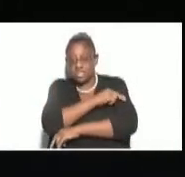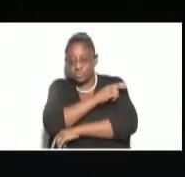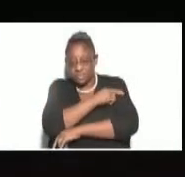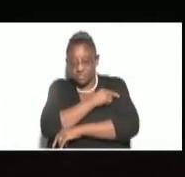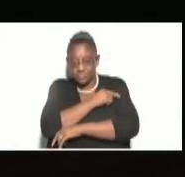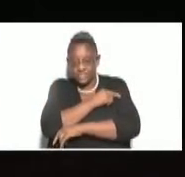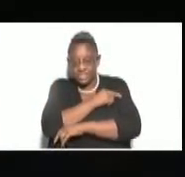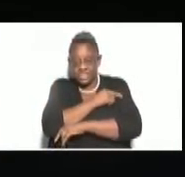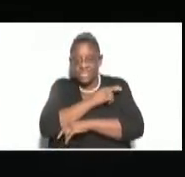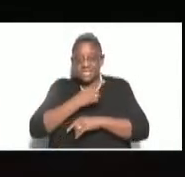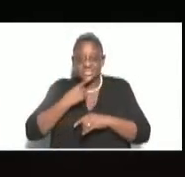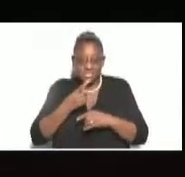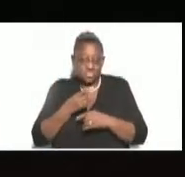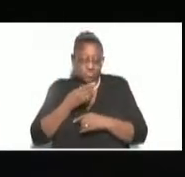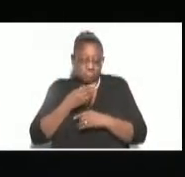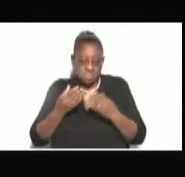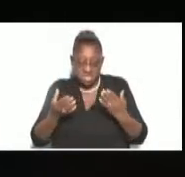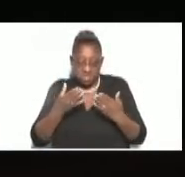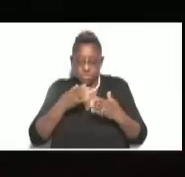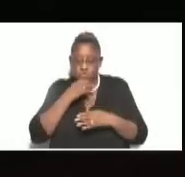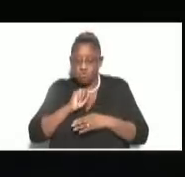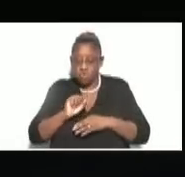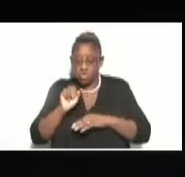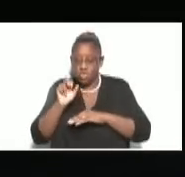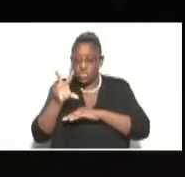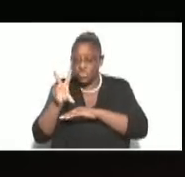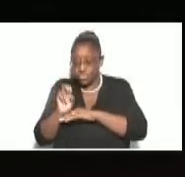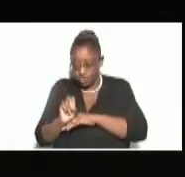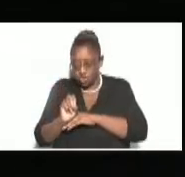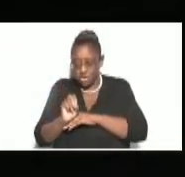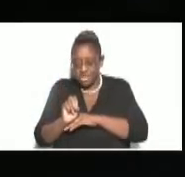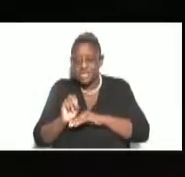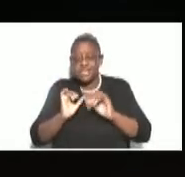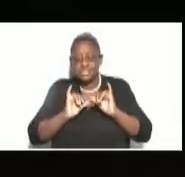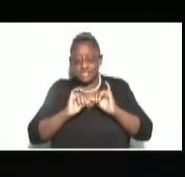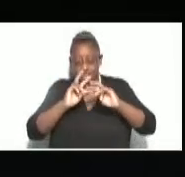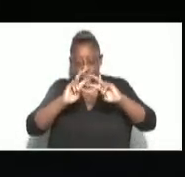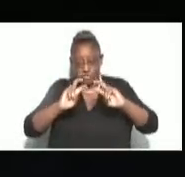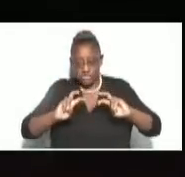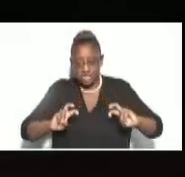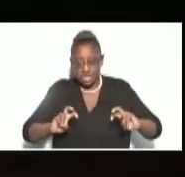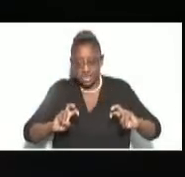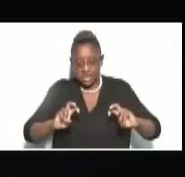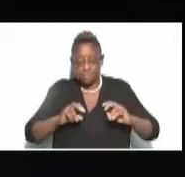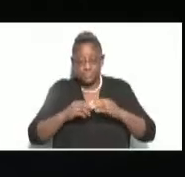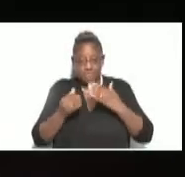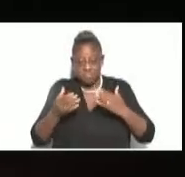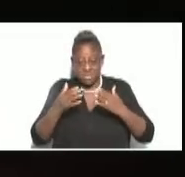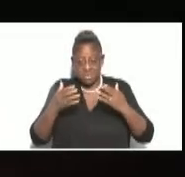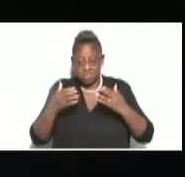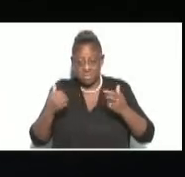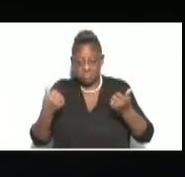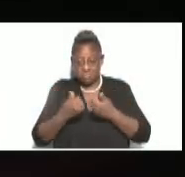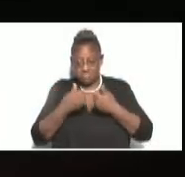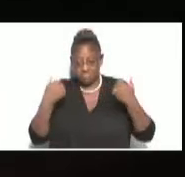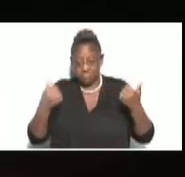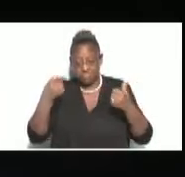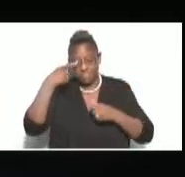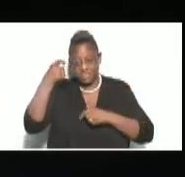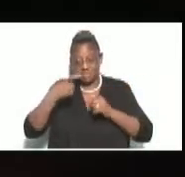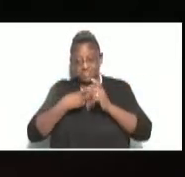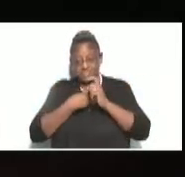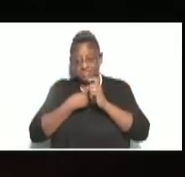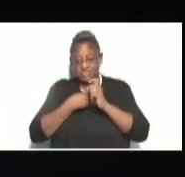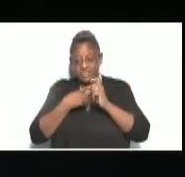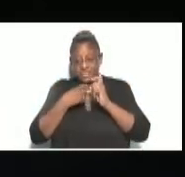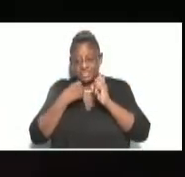believed to be in their early 30s. As investigations continue, Lockhart says speed may have caused a fatal smash-up, a